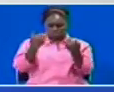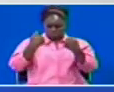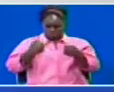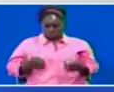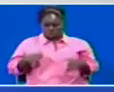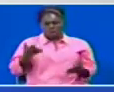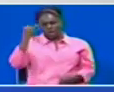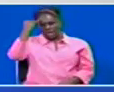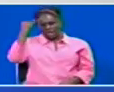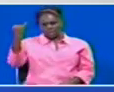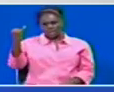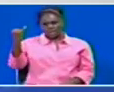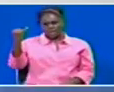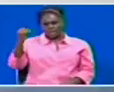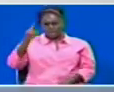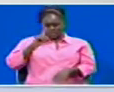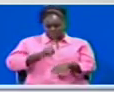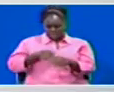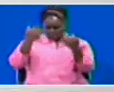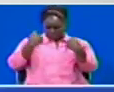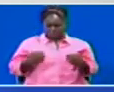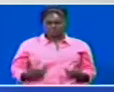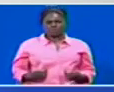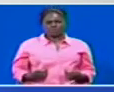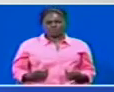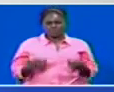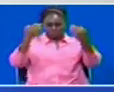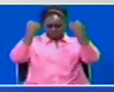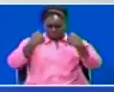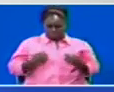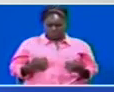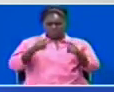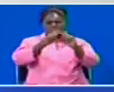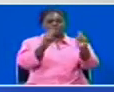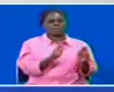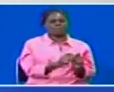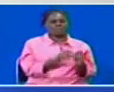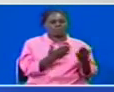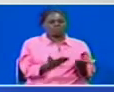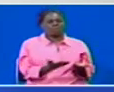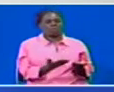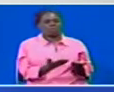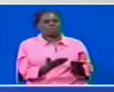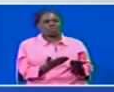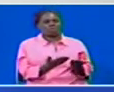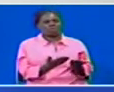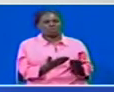or ideas. When you're doing it on identity, the identity can either be tribe, it